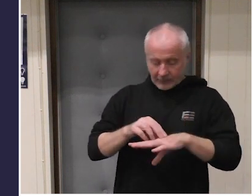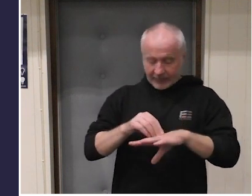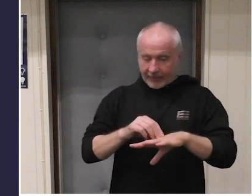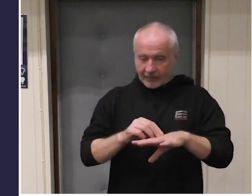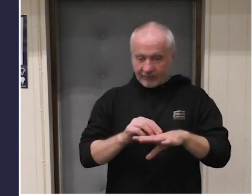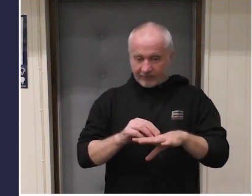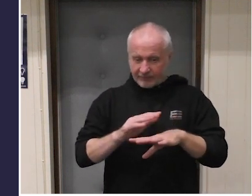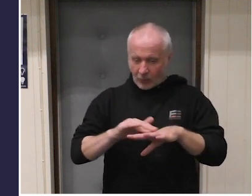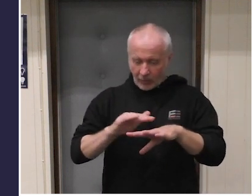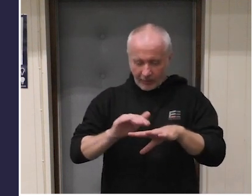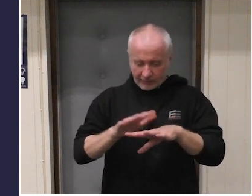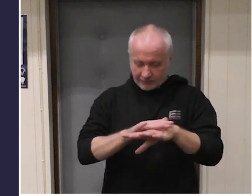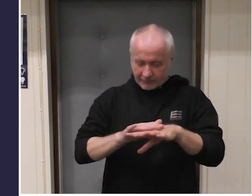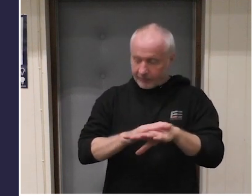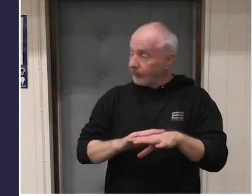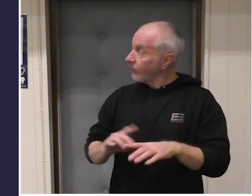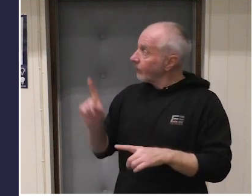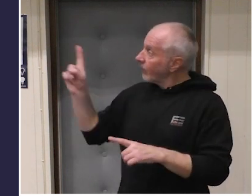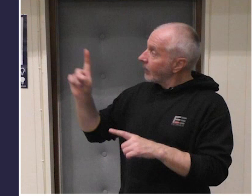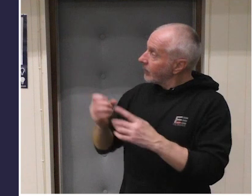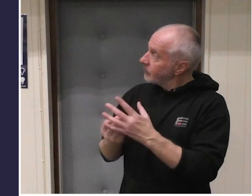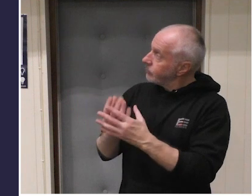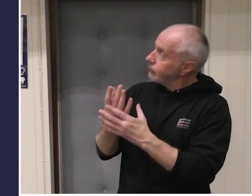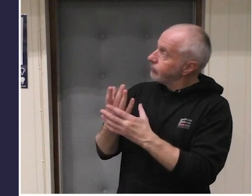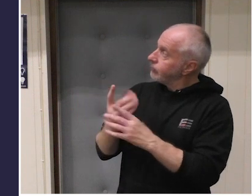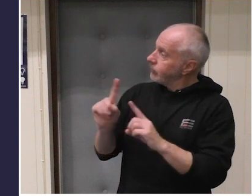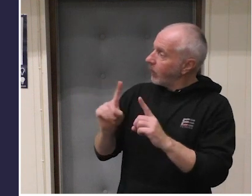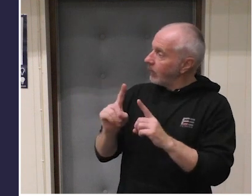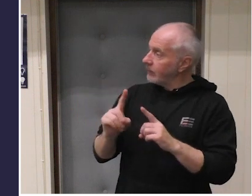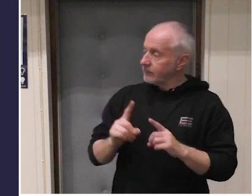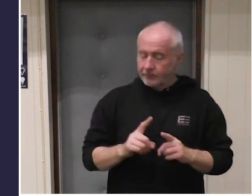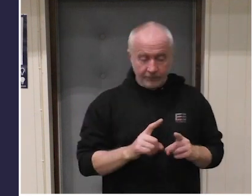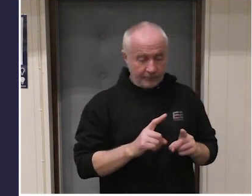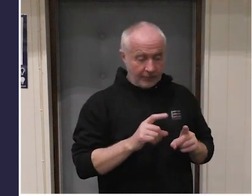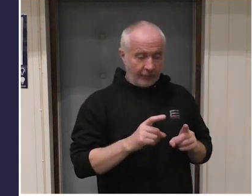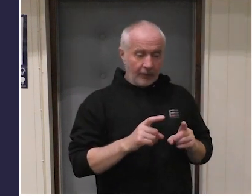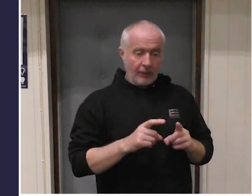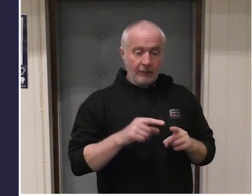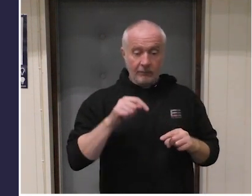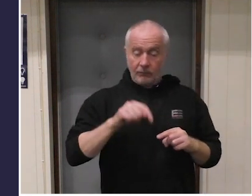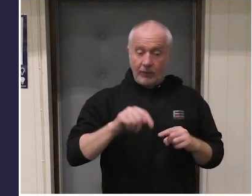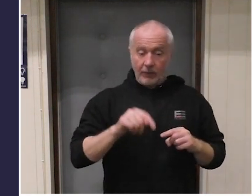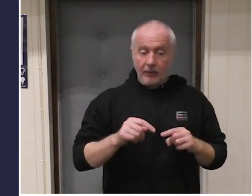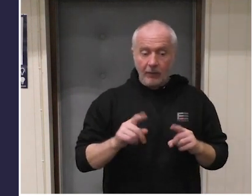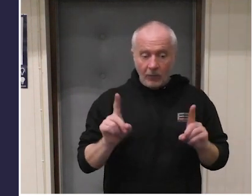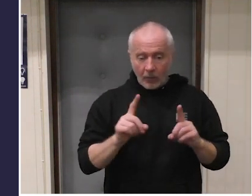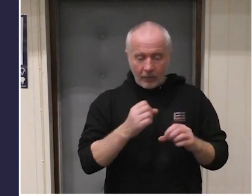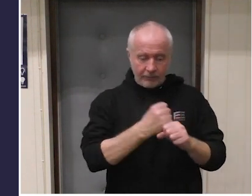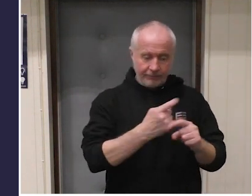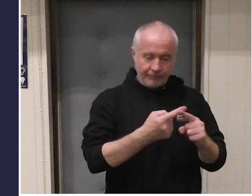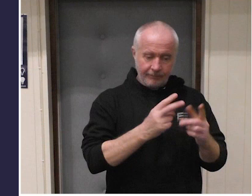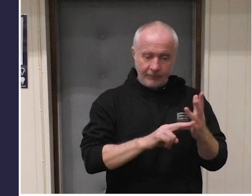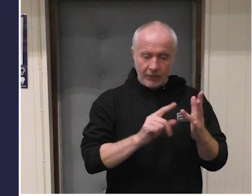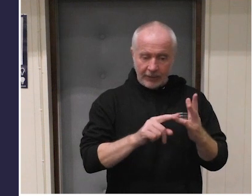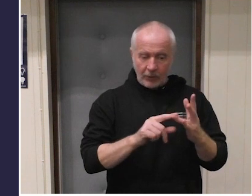And the thing it produces is called a phenotype. Okay, so the genotype, we have a phenotype. The expression of what's going on of the genotype is